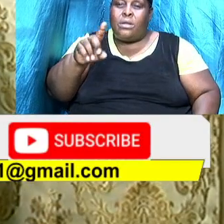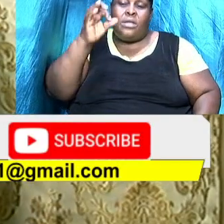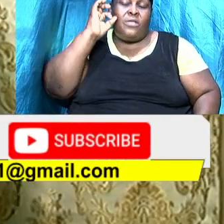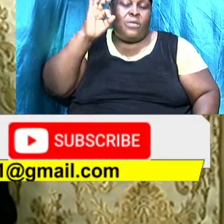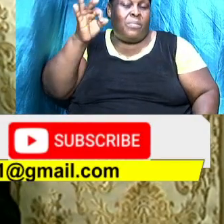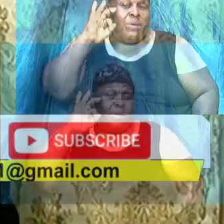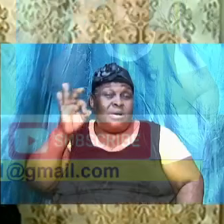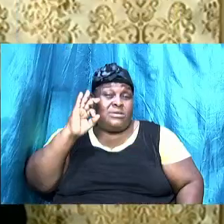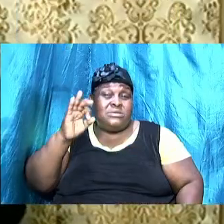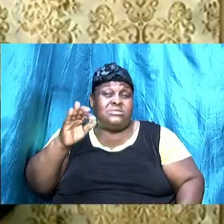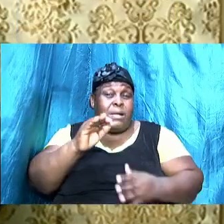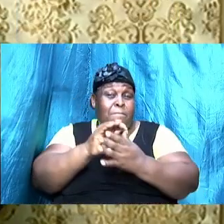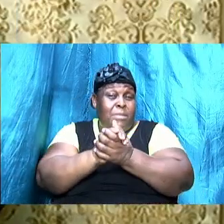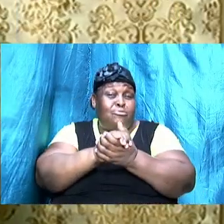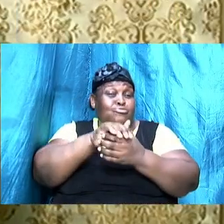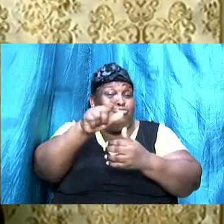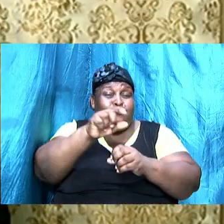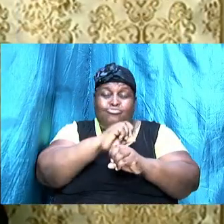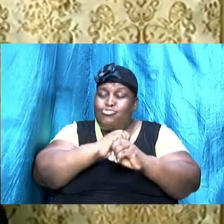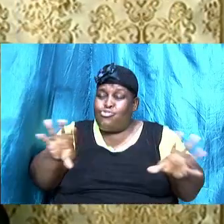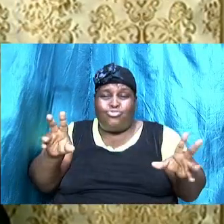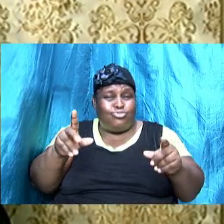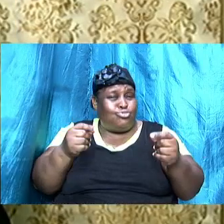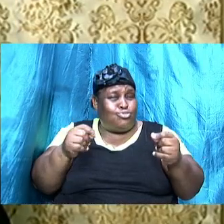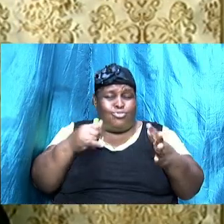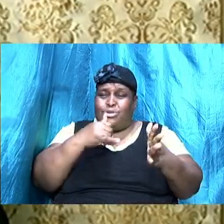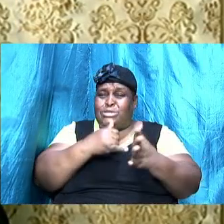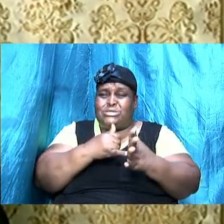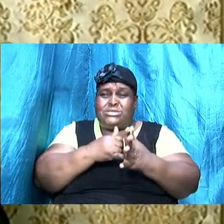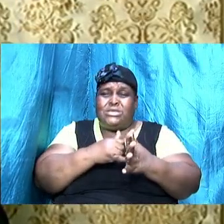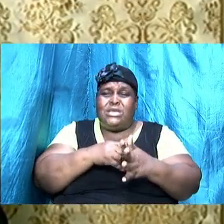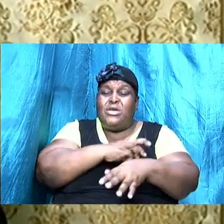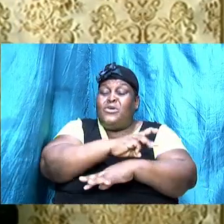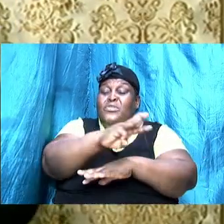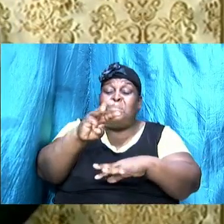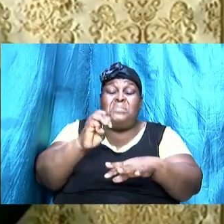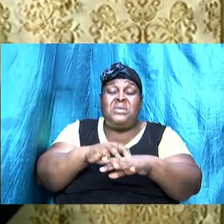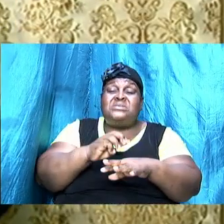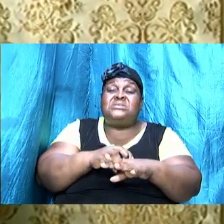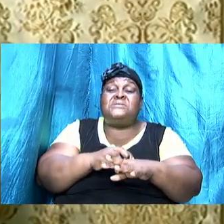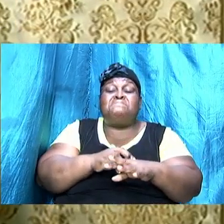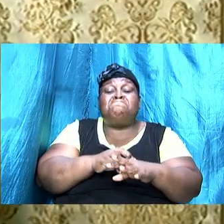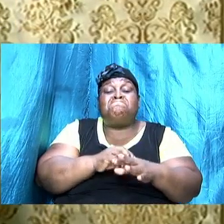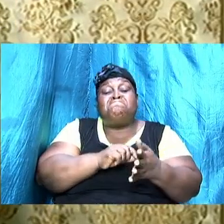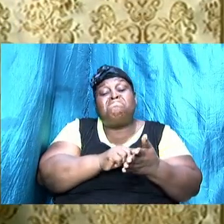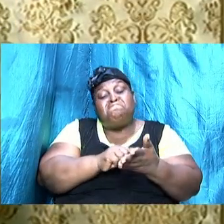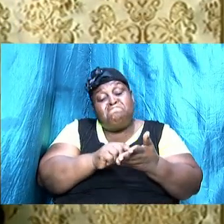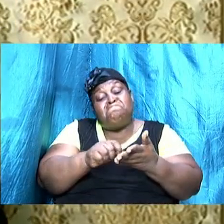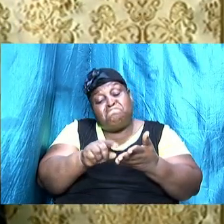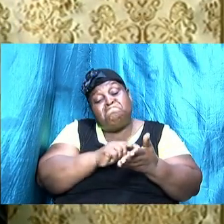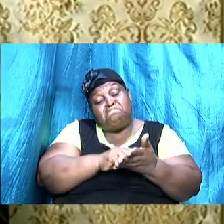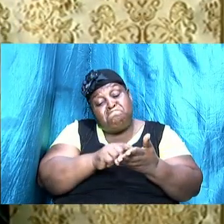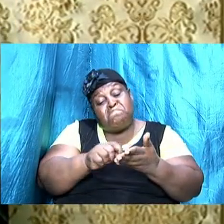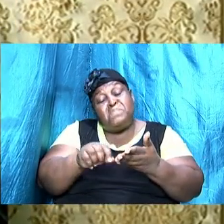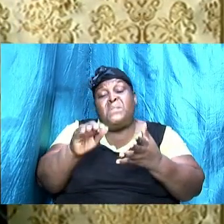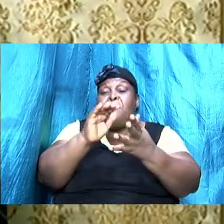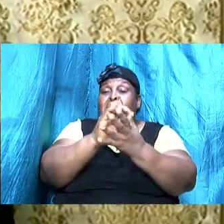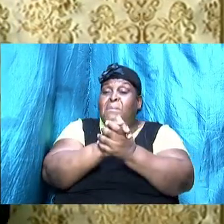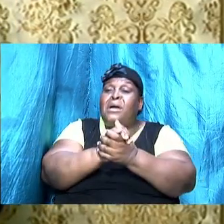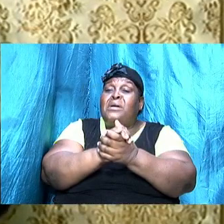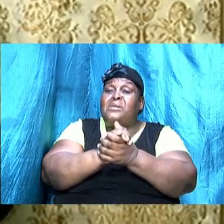that part. The minister that signed your marriage